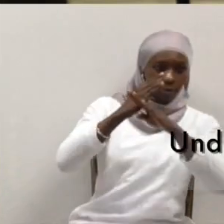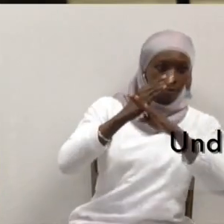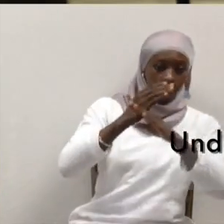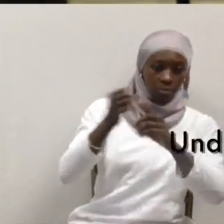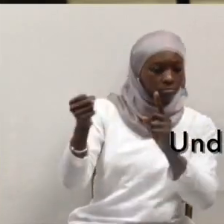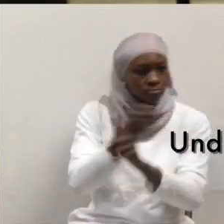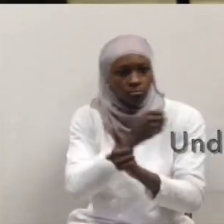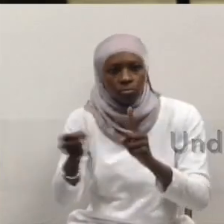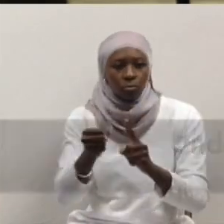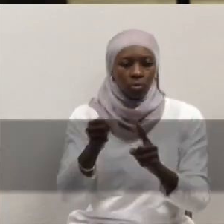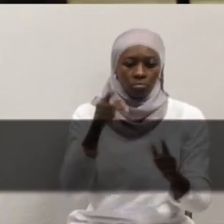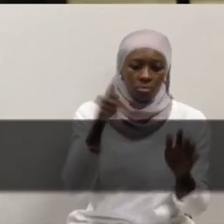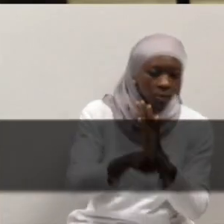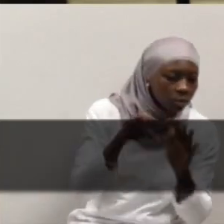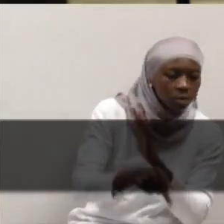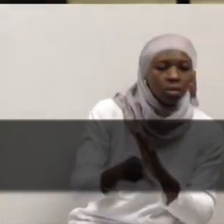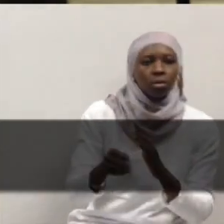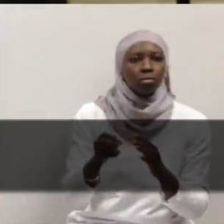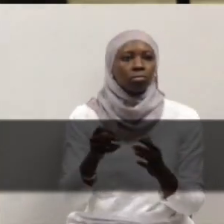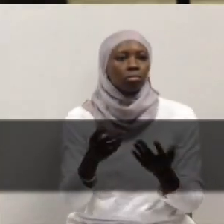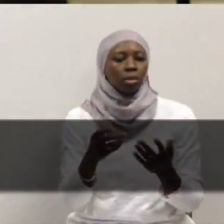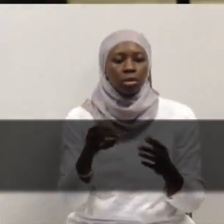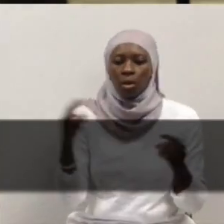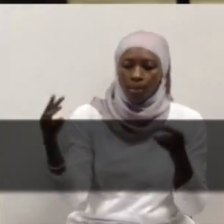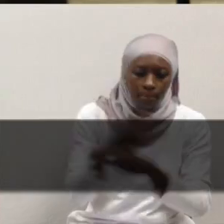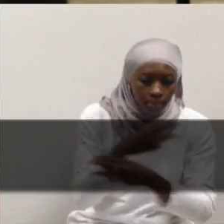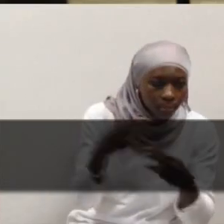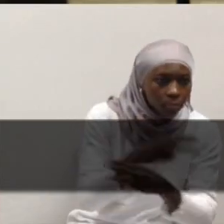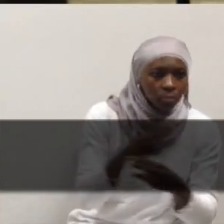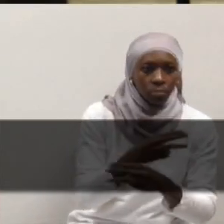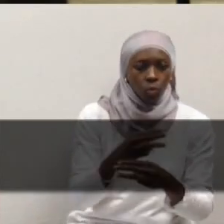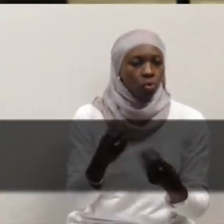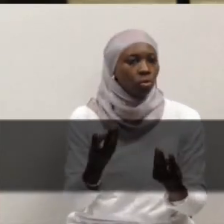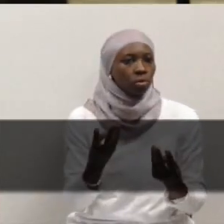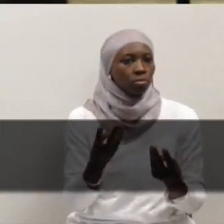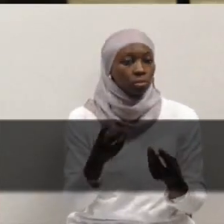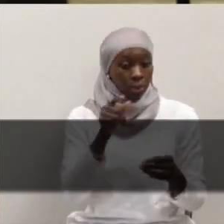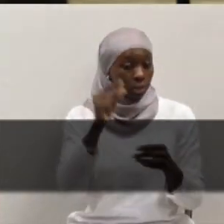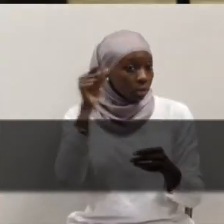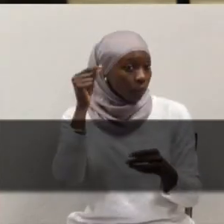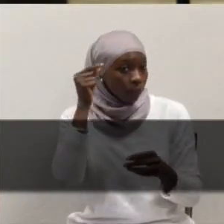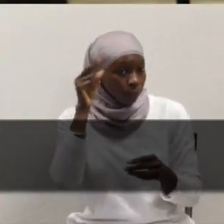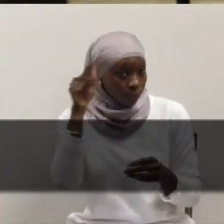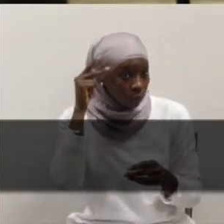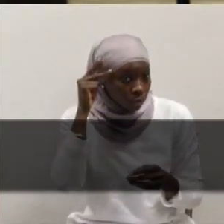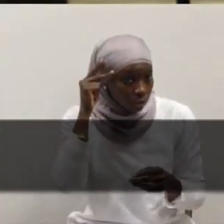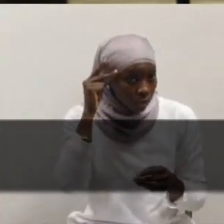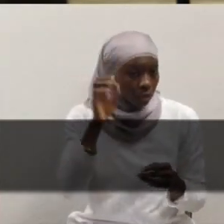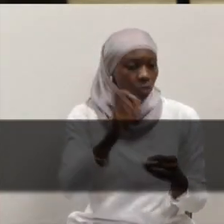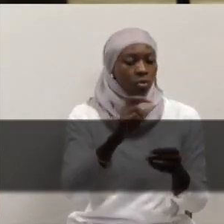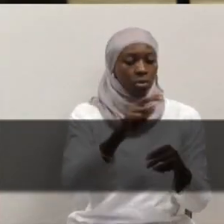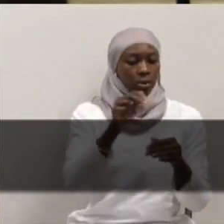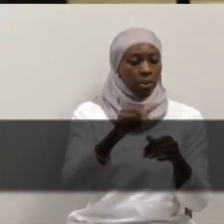aggression, and to prevent unnecessary bloodshed? Is this not political? Is this not